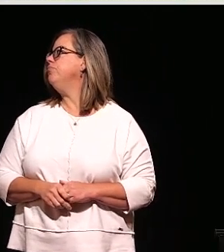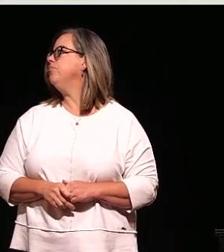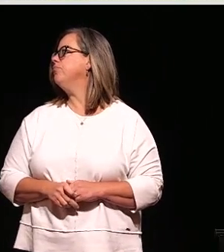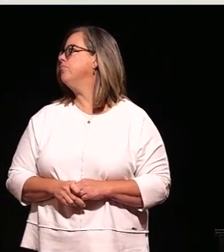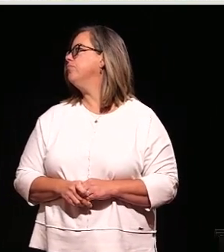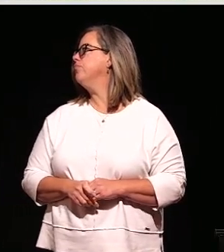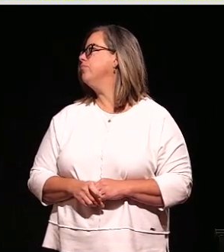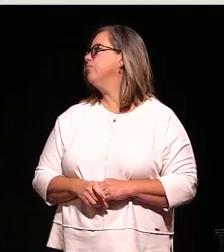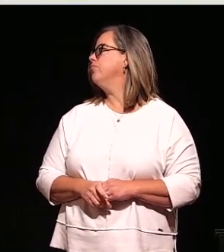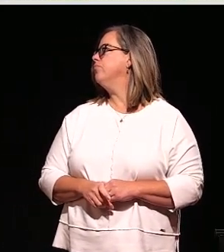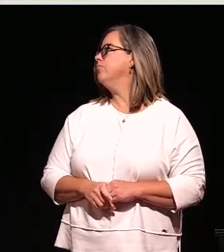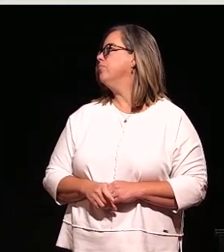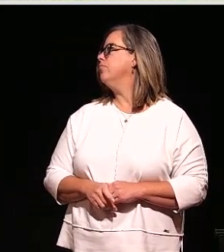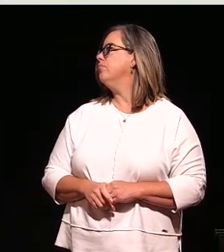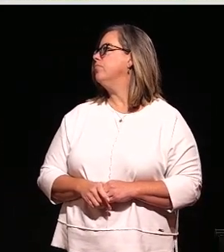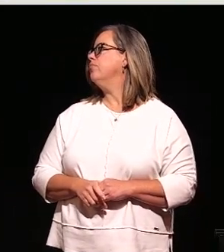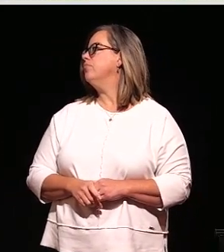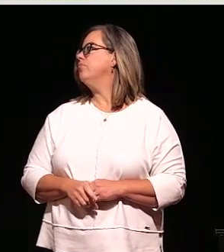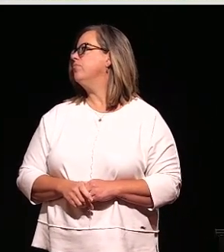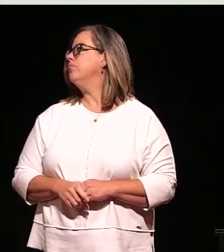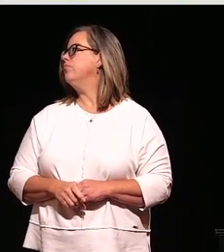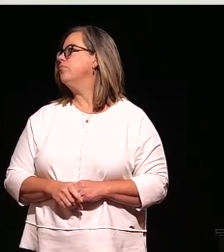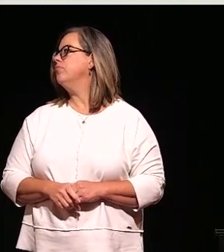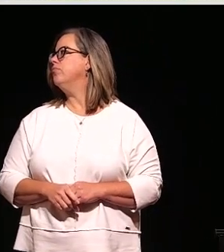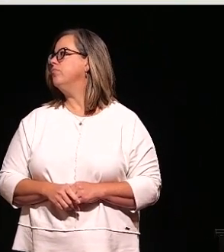Thanks. Good luck.